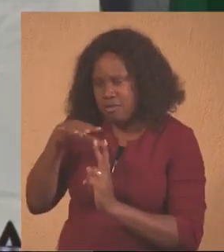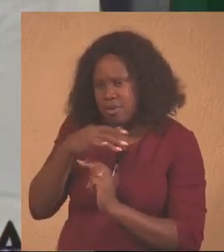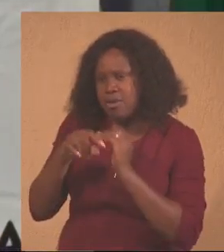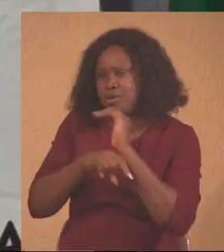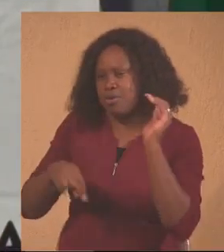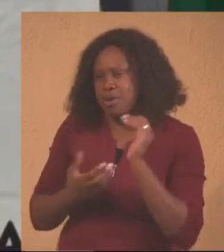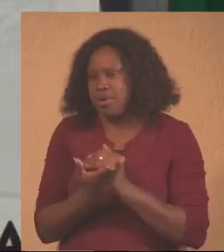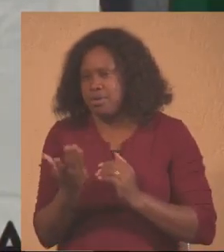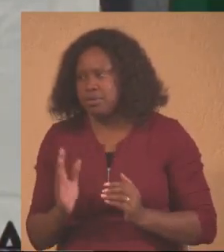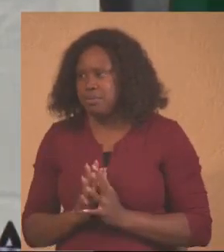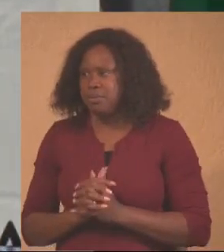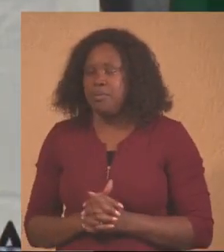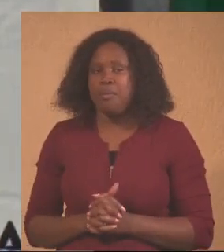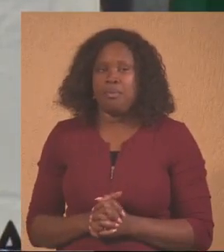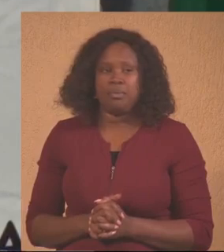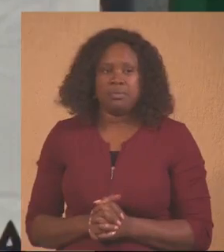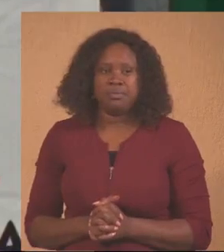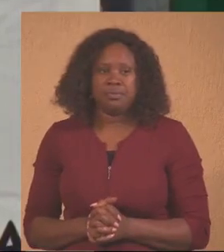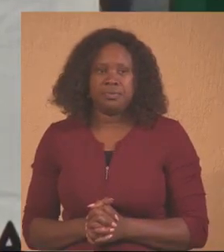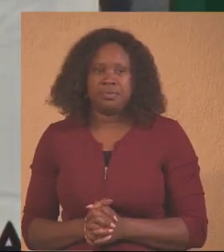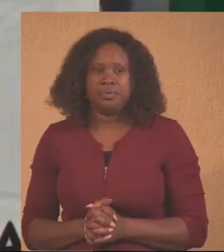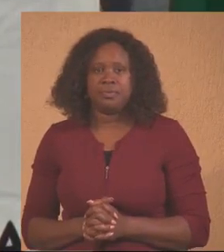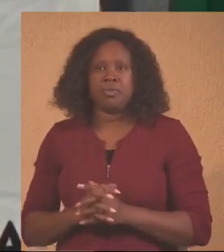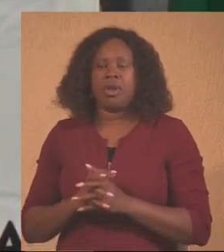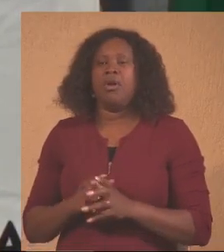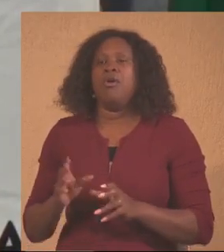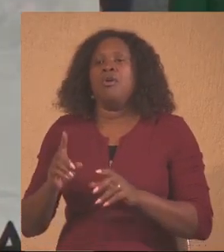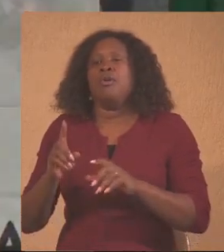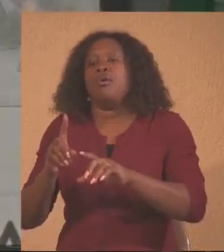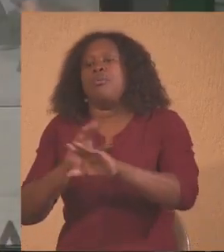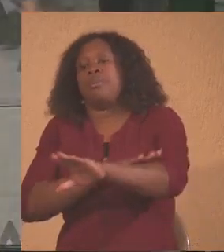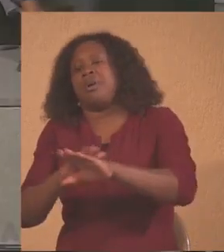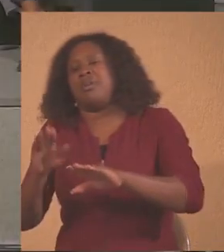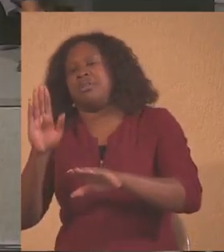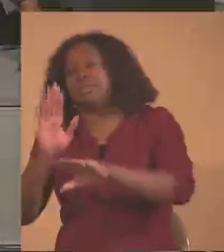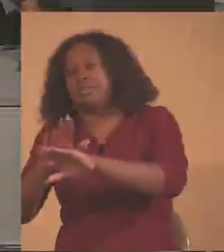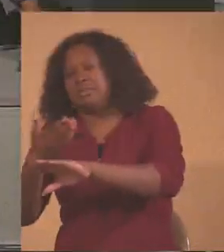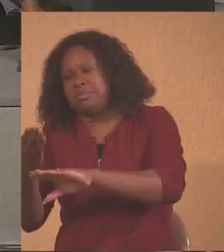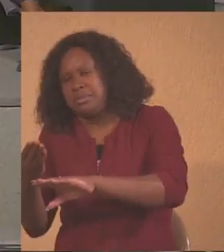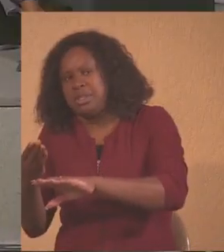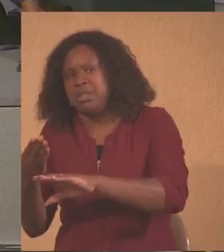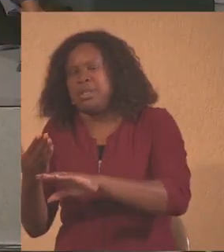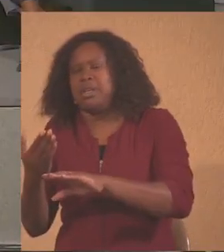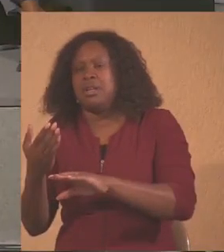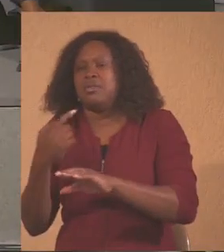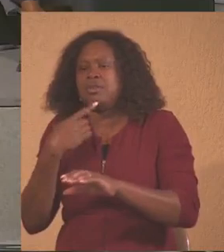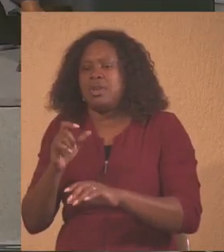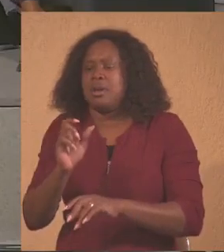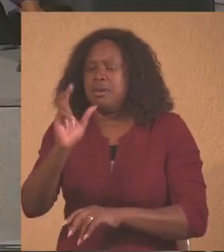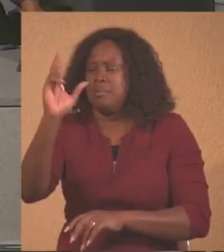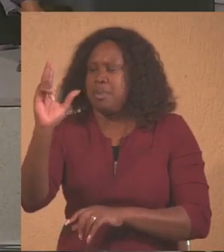large. Well, Ms. Okurus, now how do you determine, what are the modalities put in place to determine that person A is